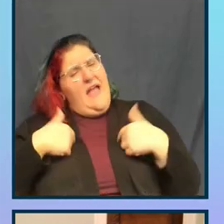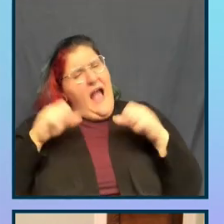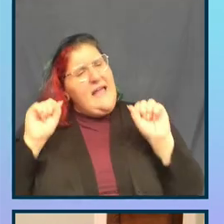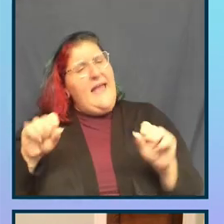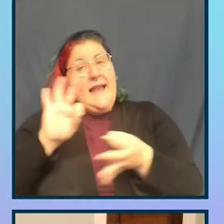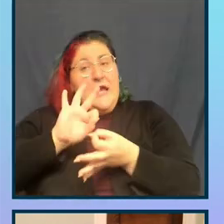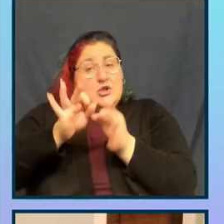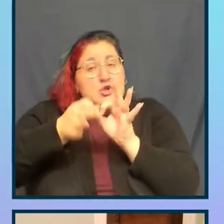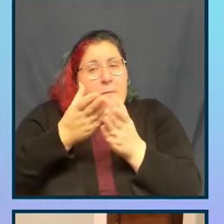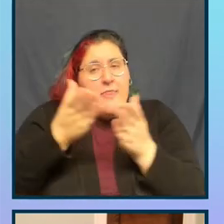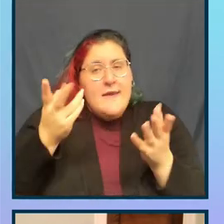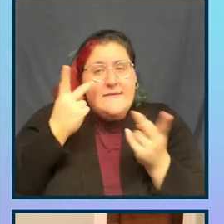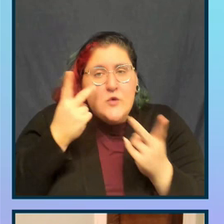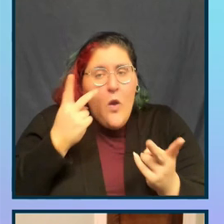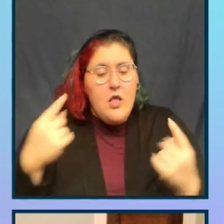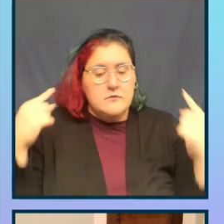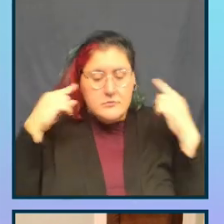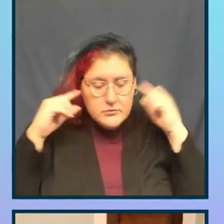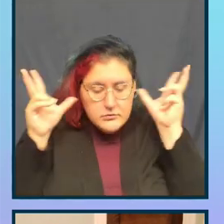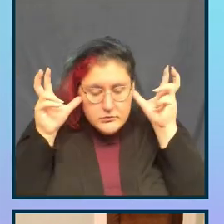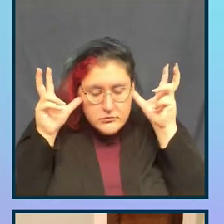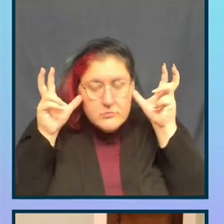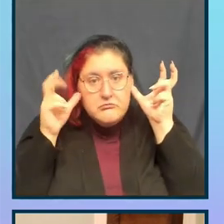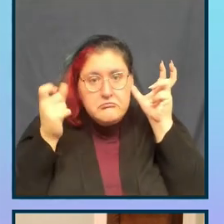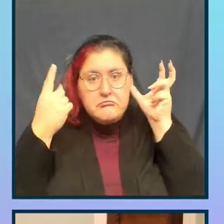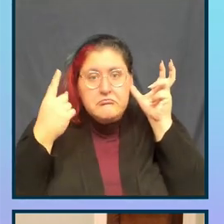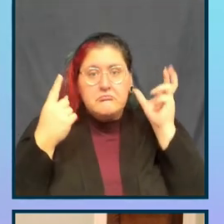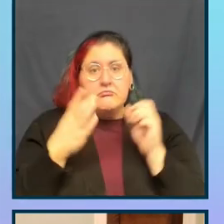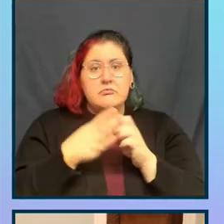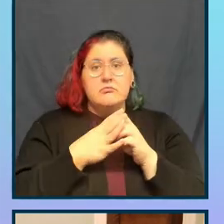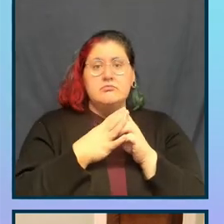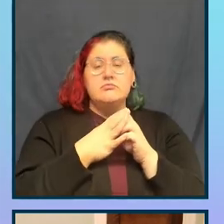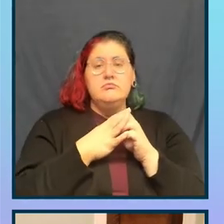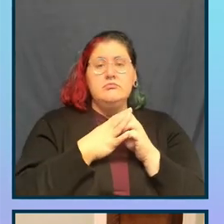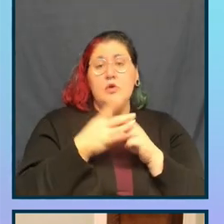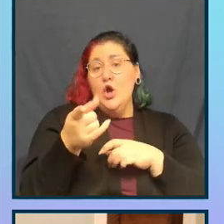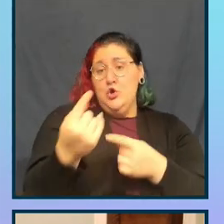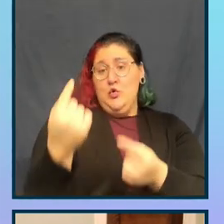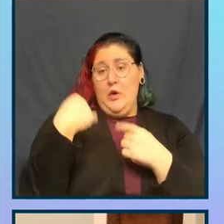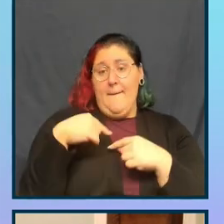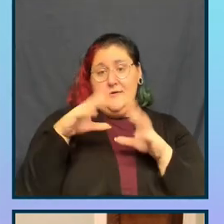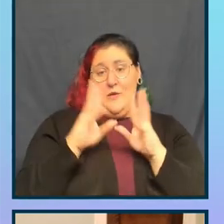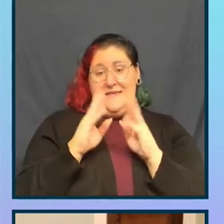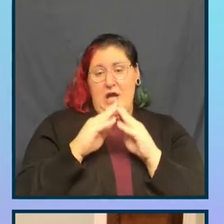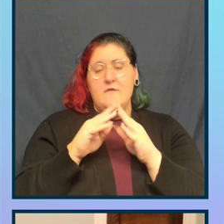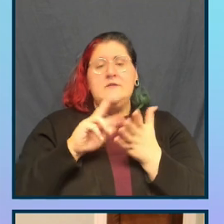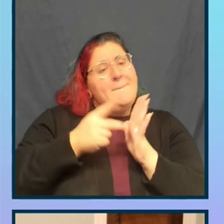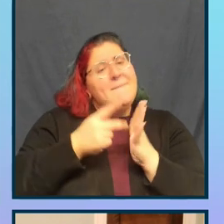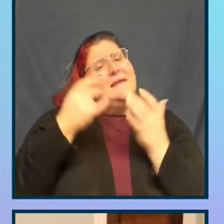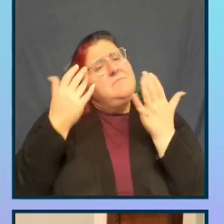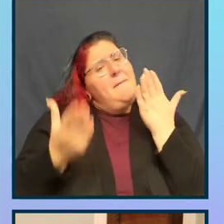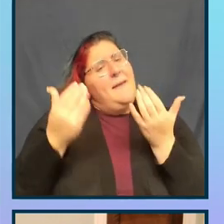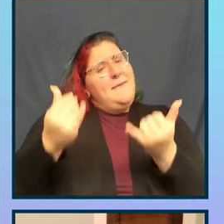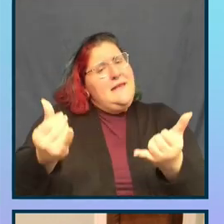visual and audible meaning. You're attending this conference, which means maybe you now understand how others might use